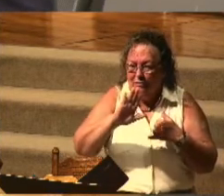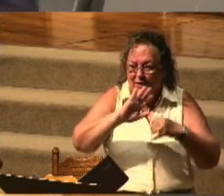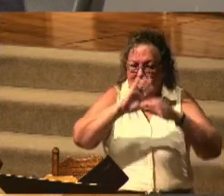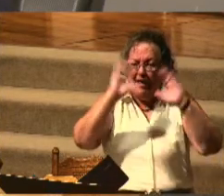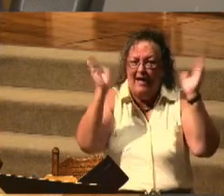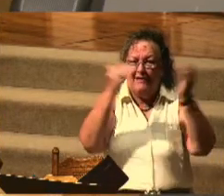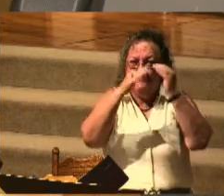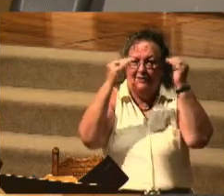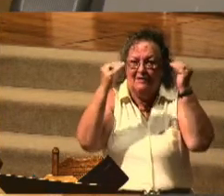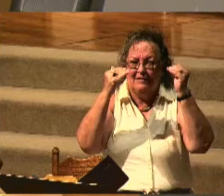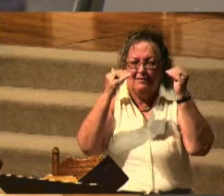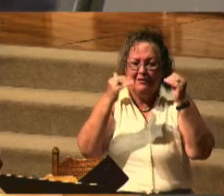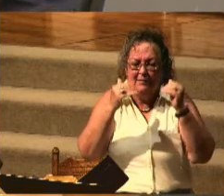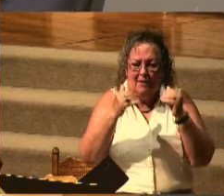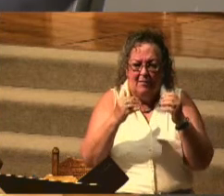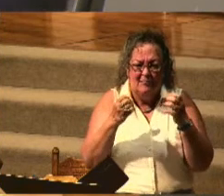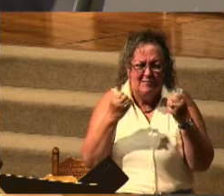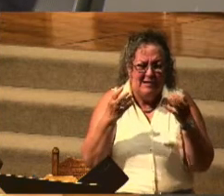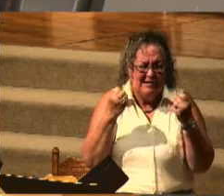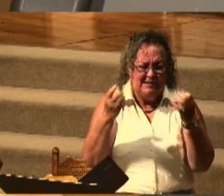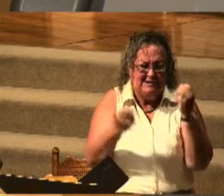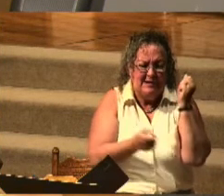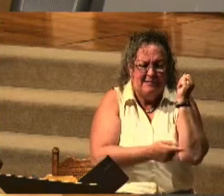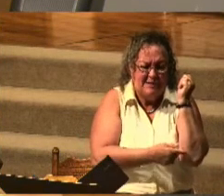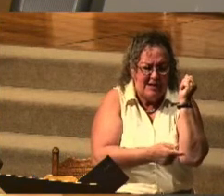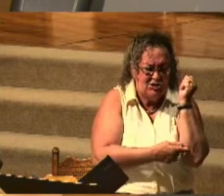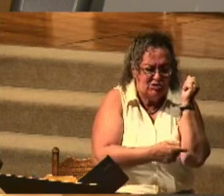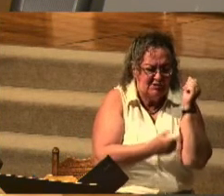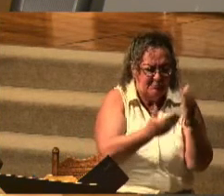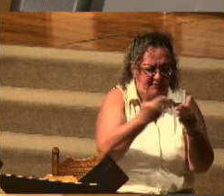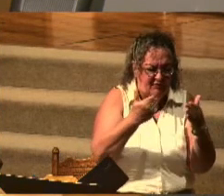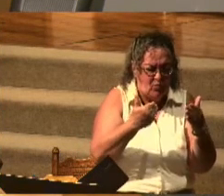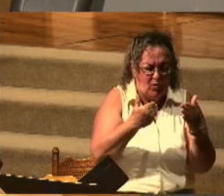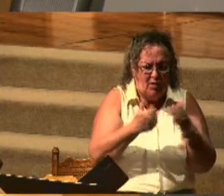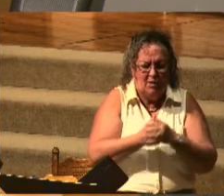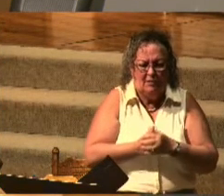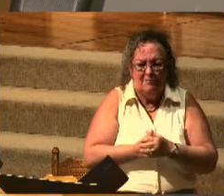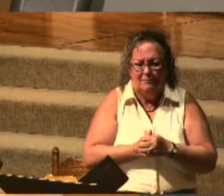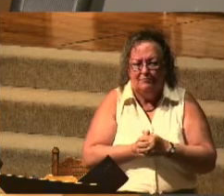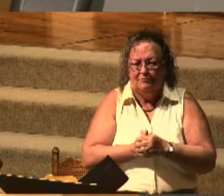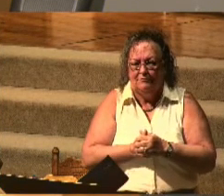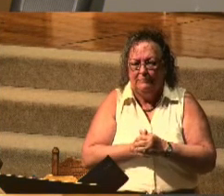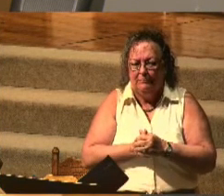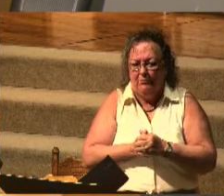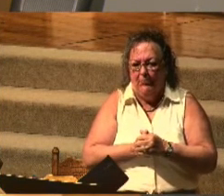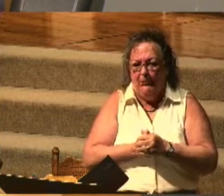manifold temptations." Think about that. Manifold temptations.